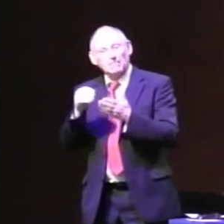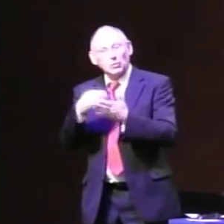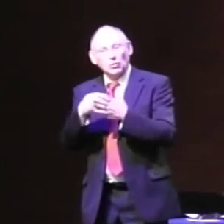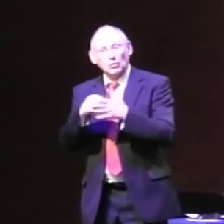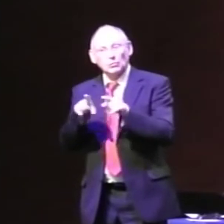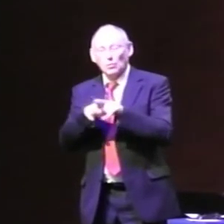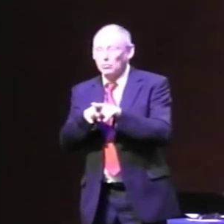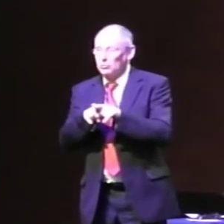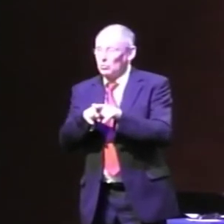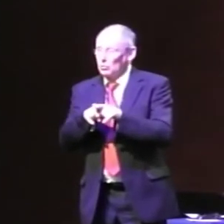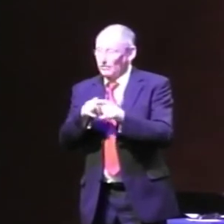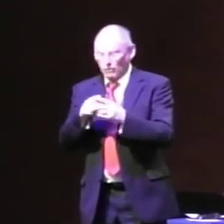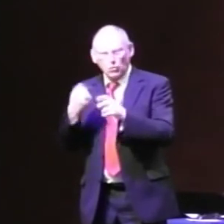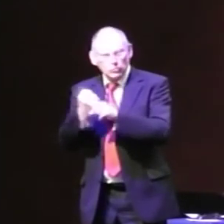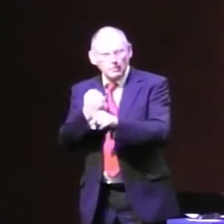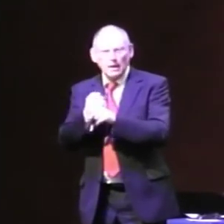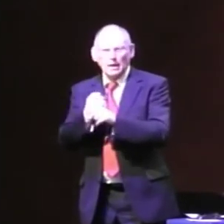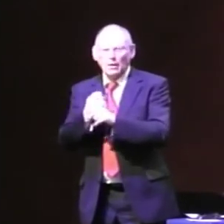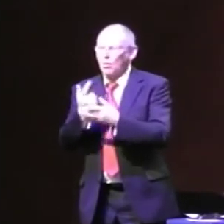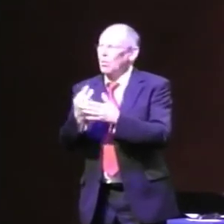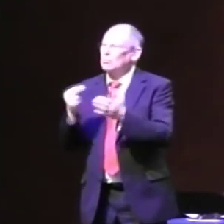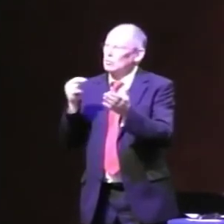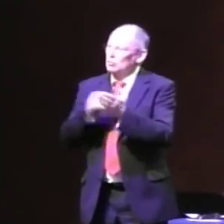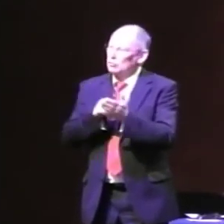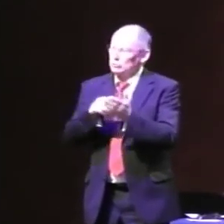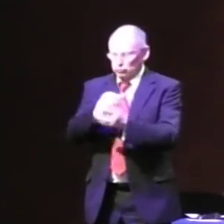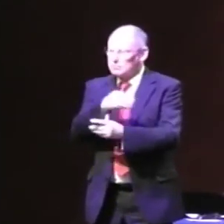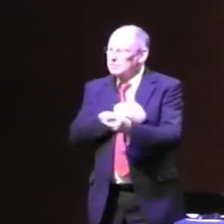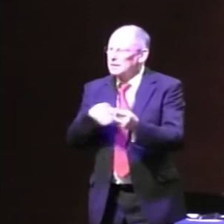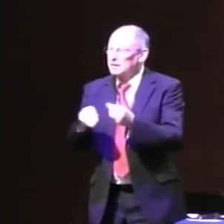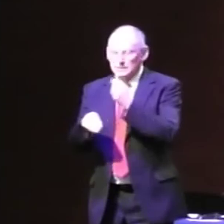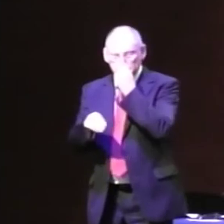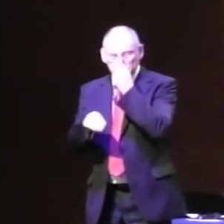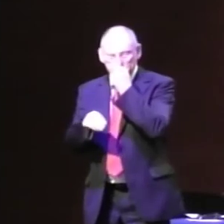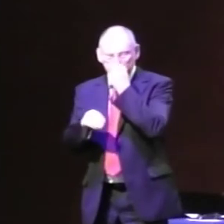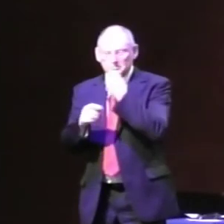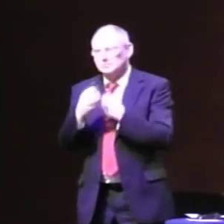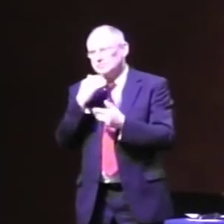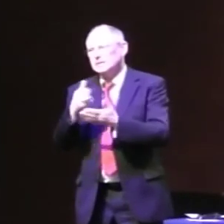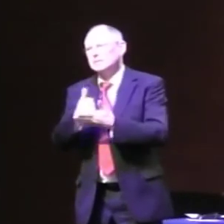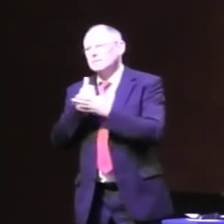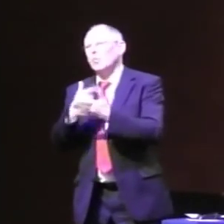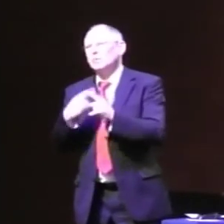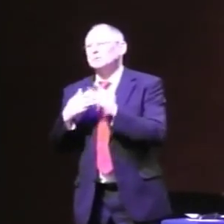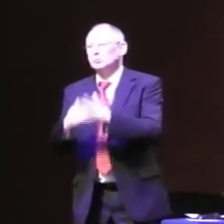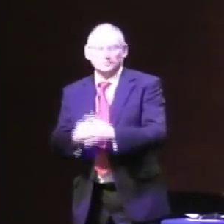as the actual costs of repair, or the contractors should pay for the costs. Please, Congress, support this emergency